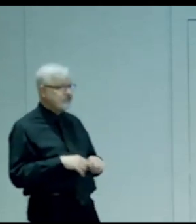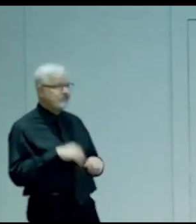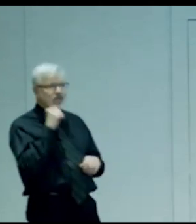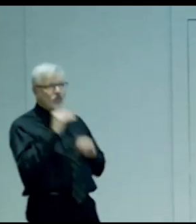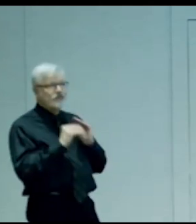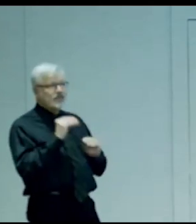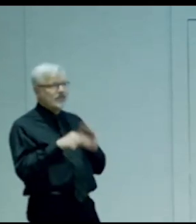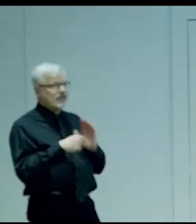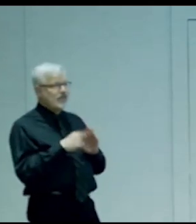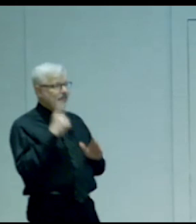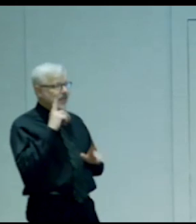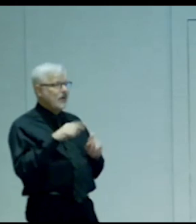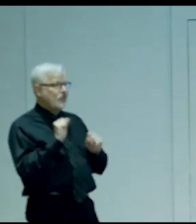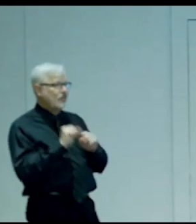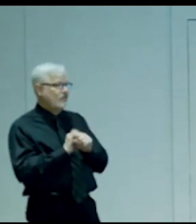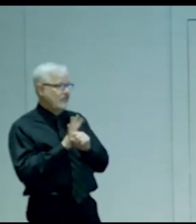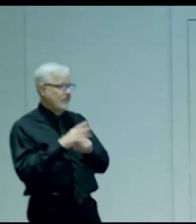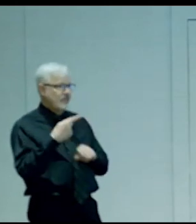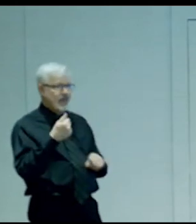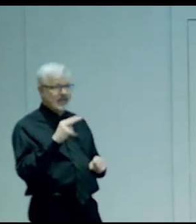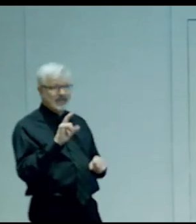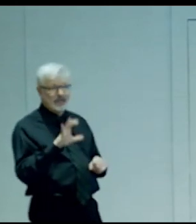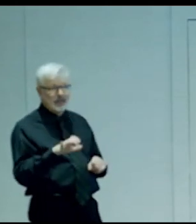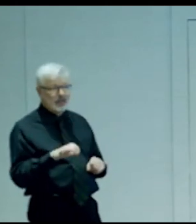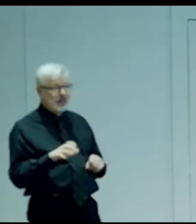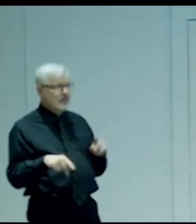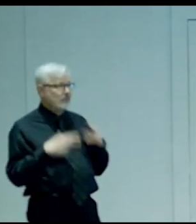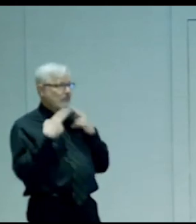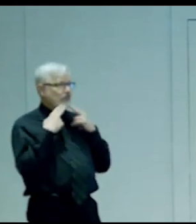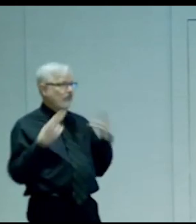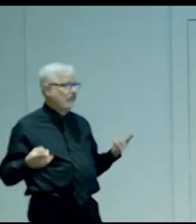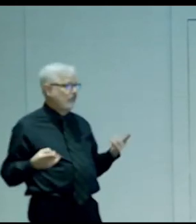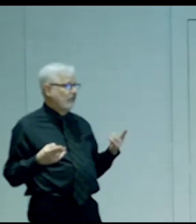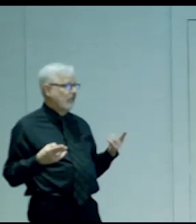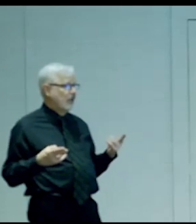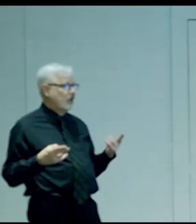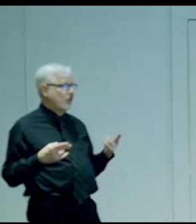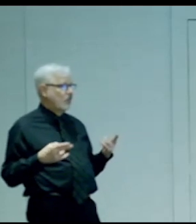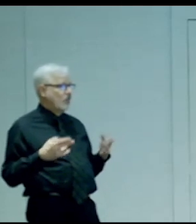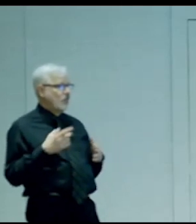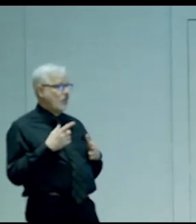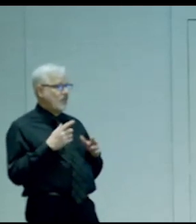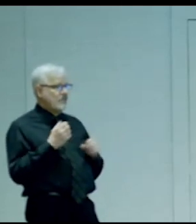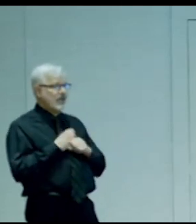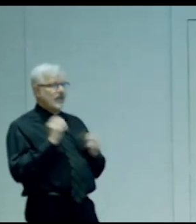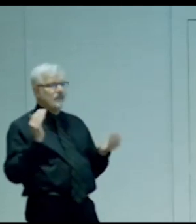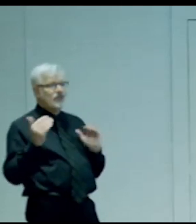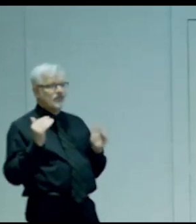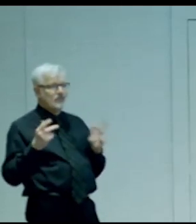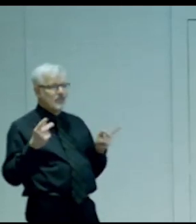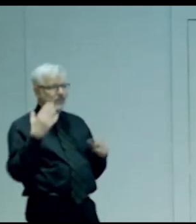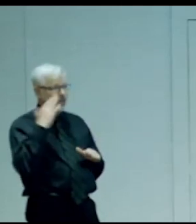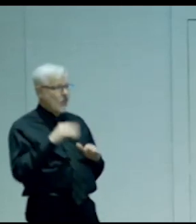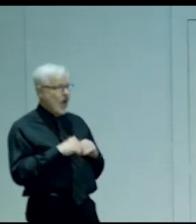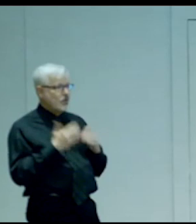think about the pandemic, where people didn't know what divisor to use to do a comparison, and therefore